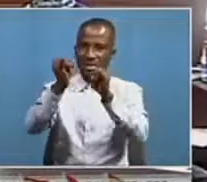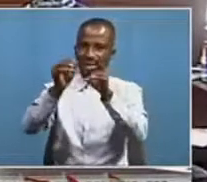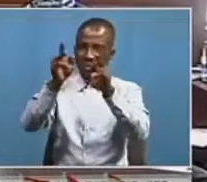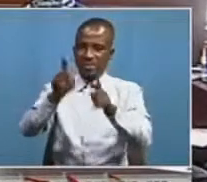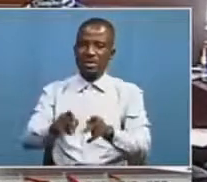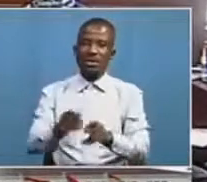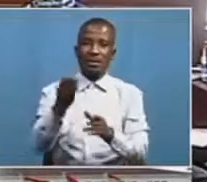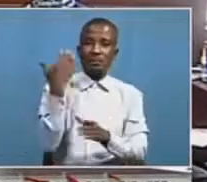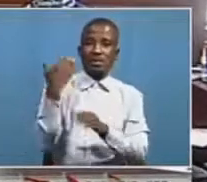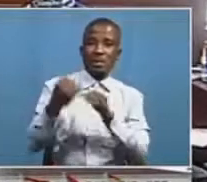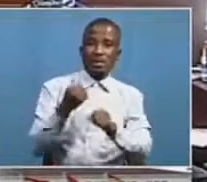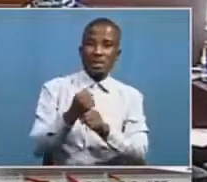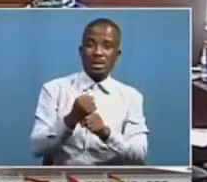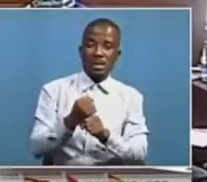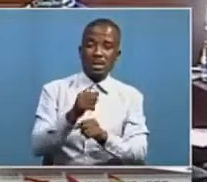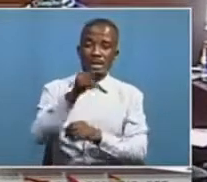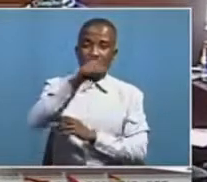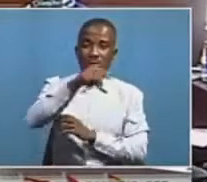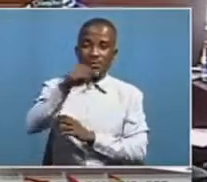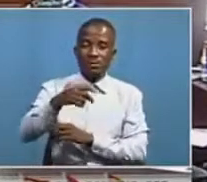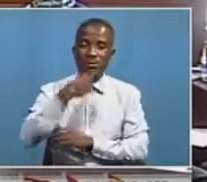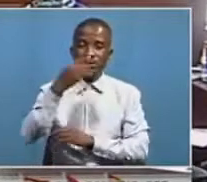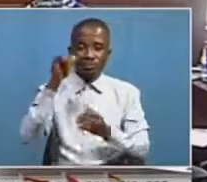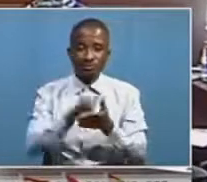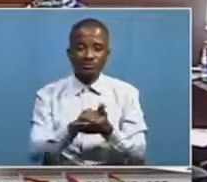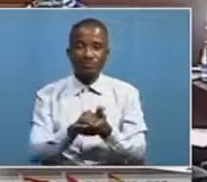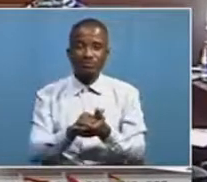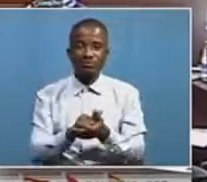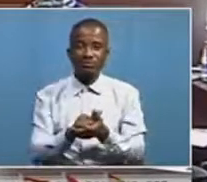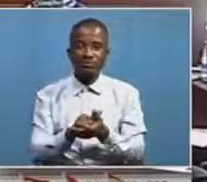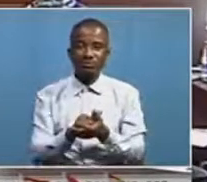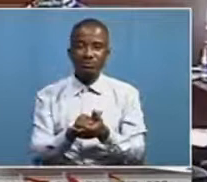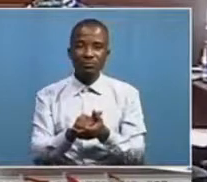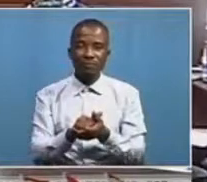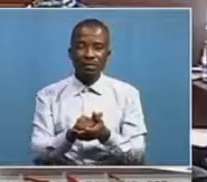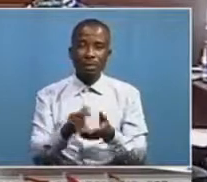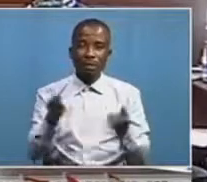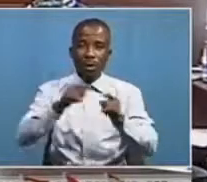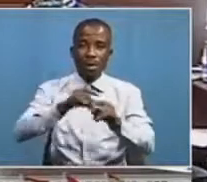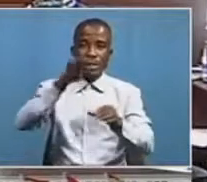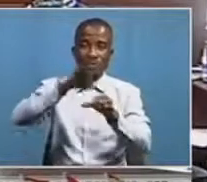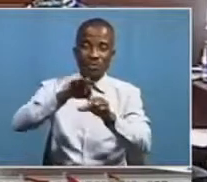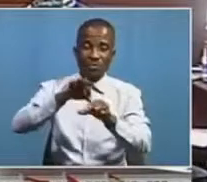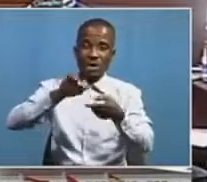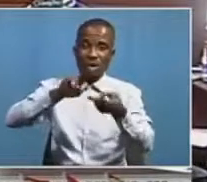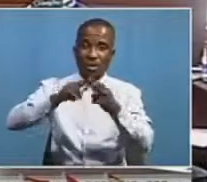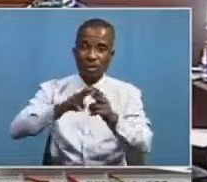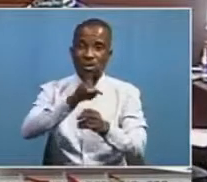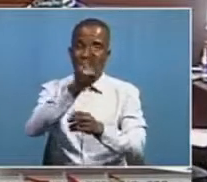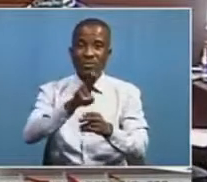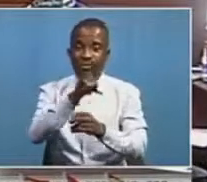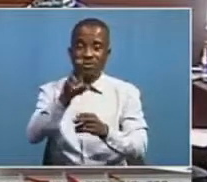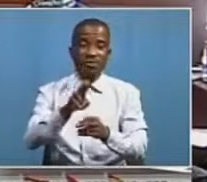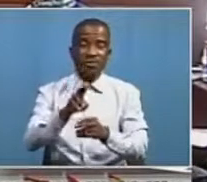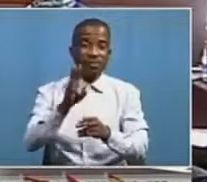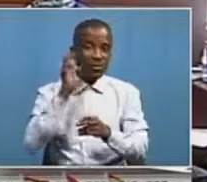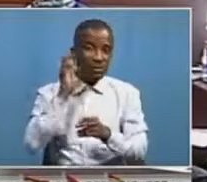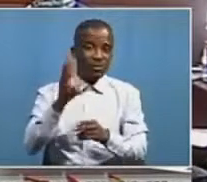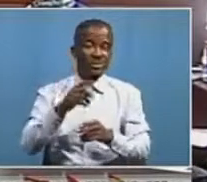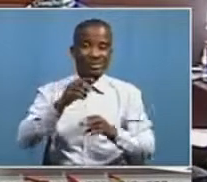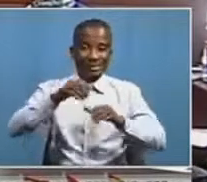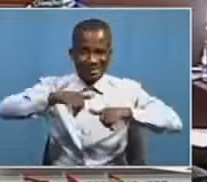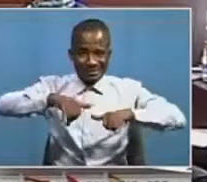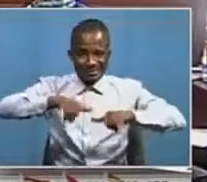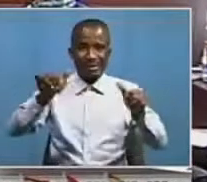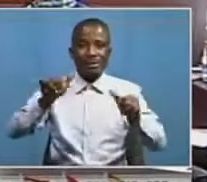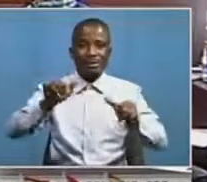2020. Second respondent contended strongly that when the total valid votes cast are used as the yardstick, he would still be